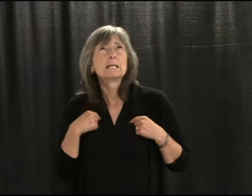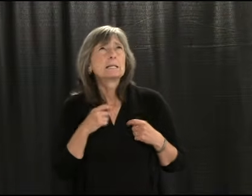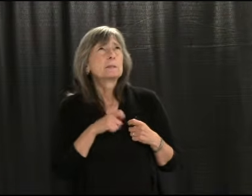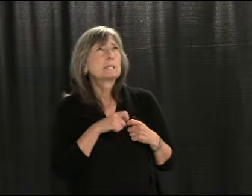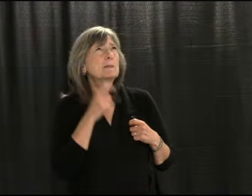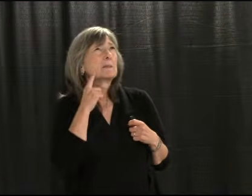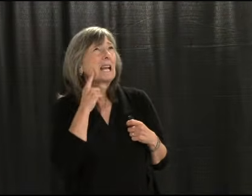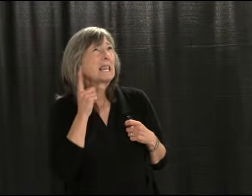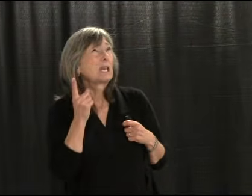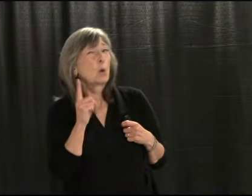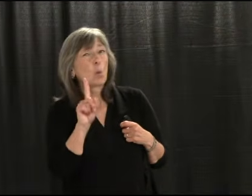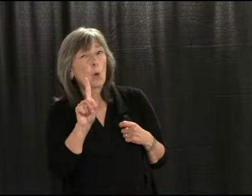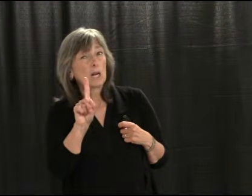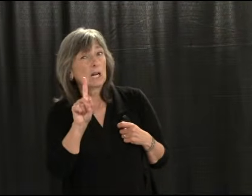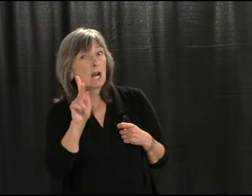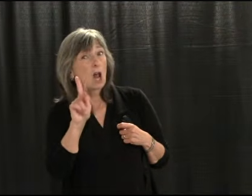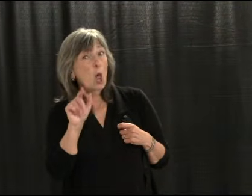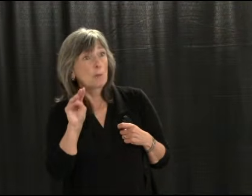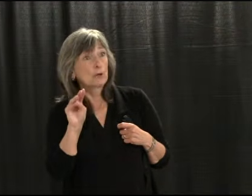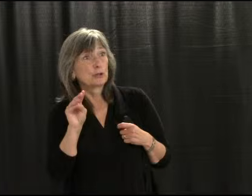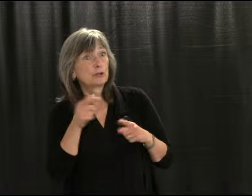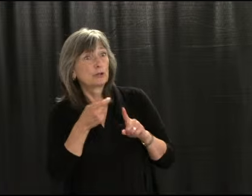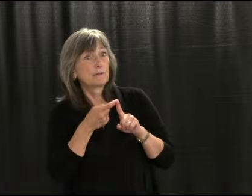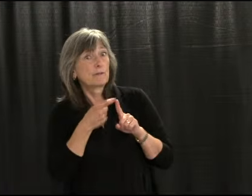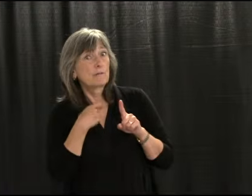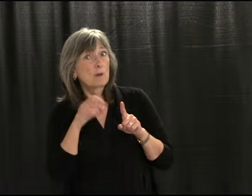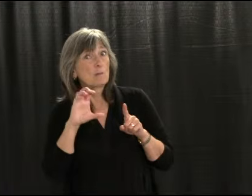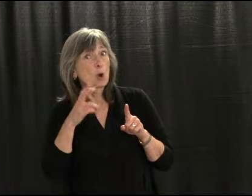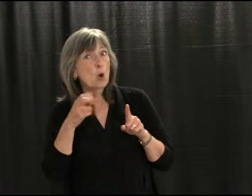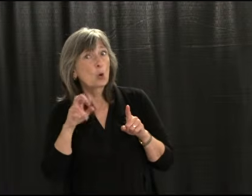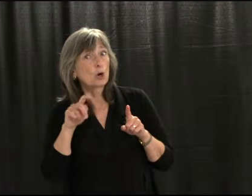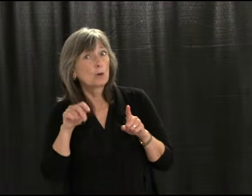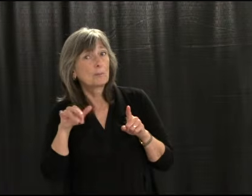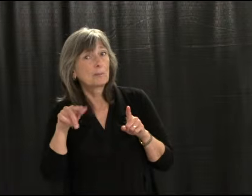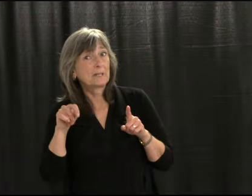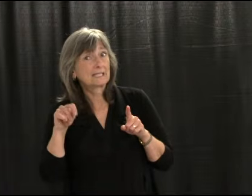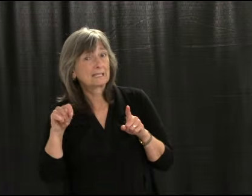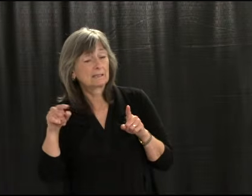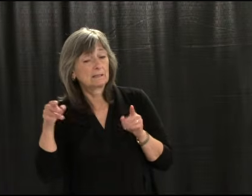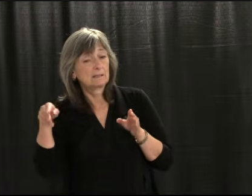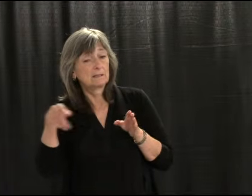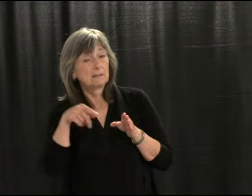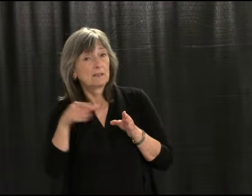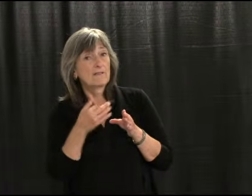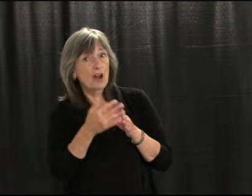think a kilometer or so from Ochre Pit Cove. How far is the